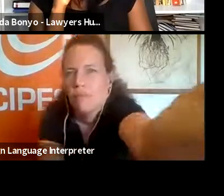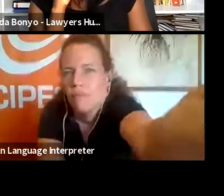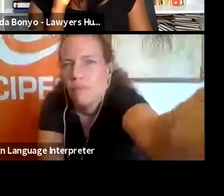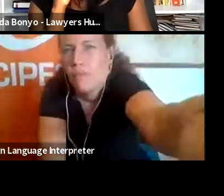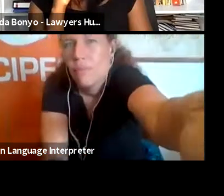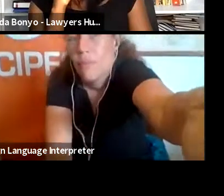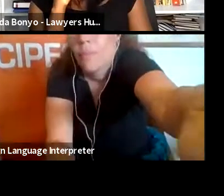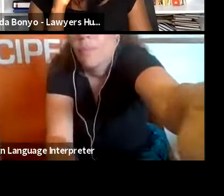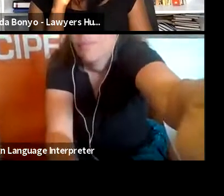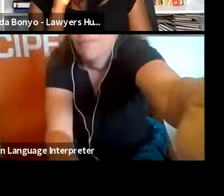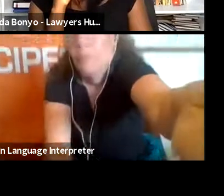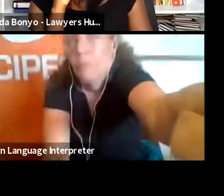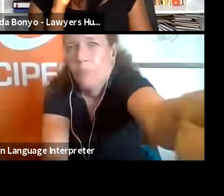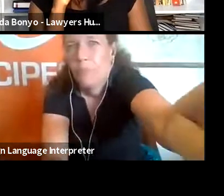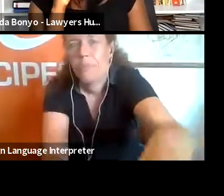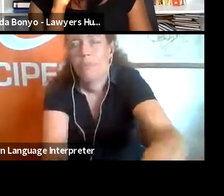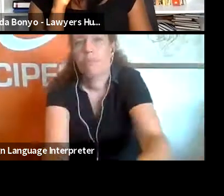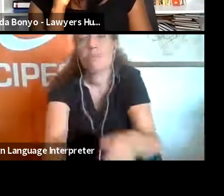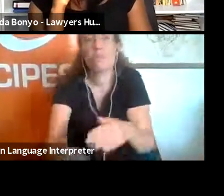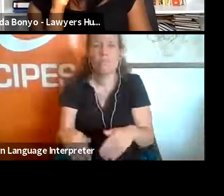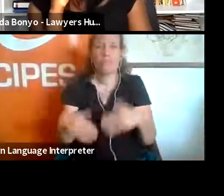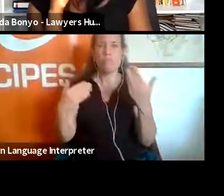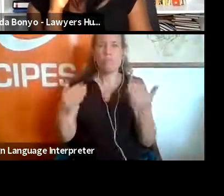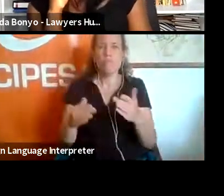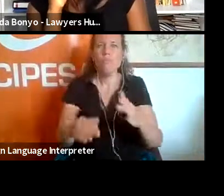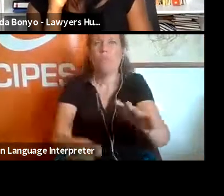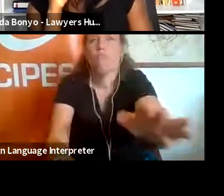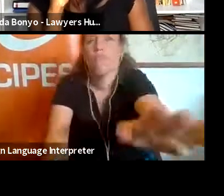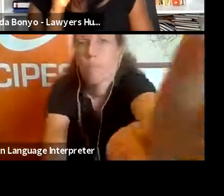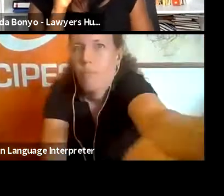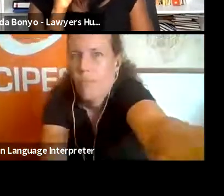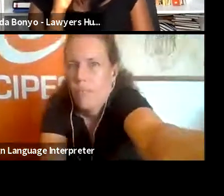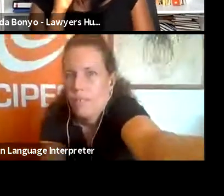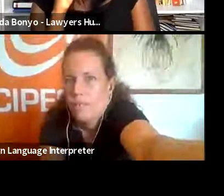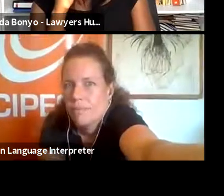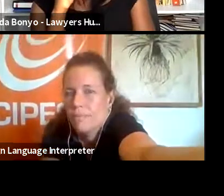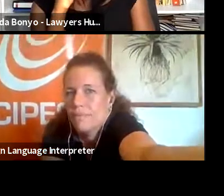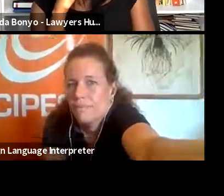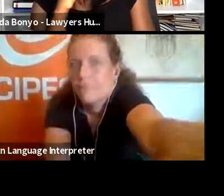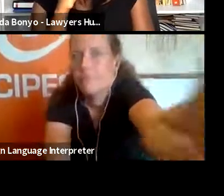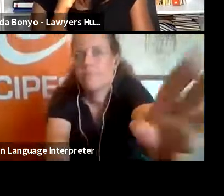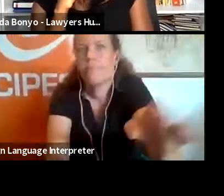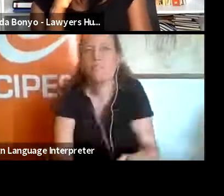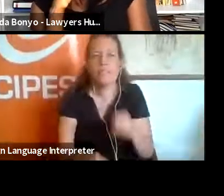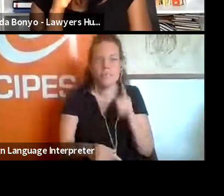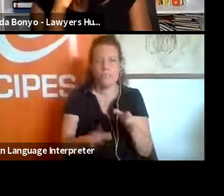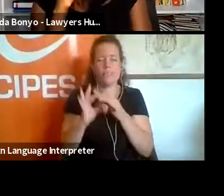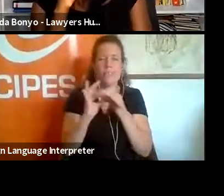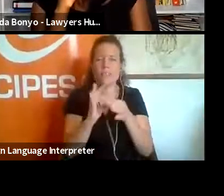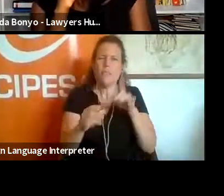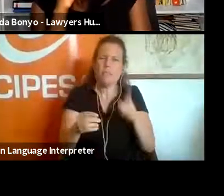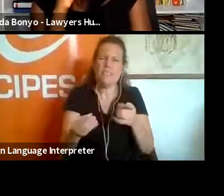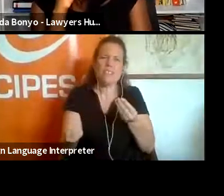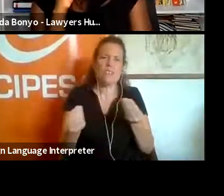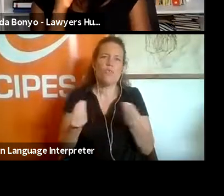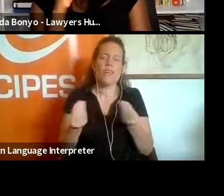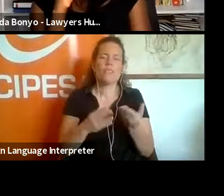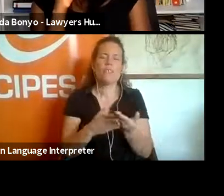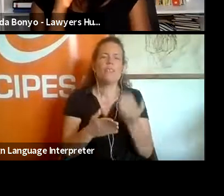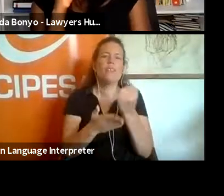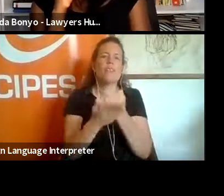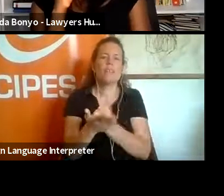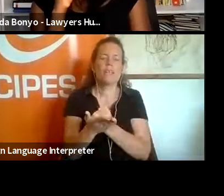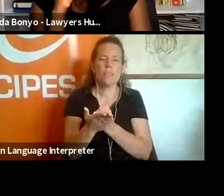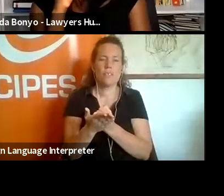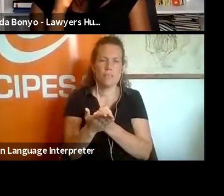in respect to themes, content moderation without respect needs to be nuanced, because